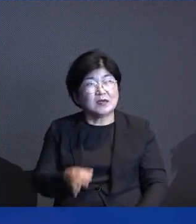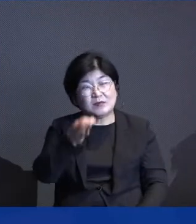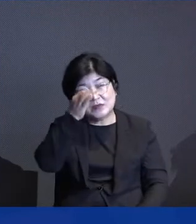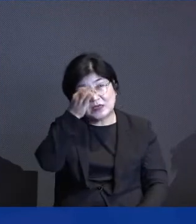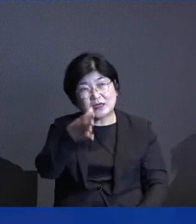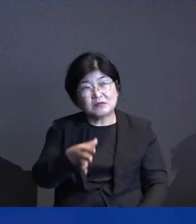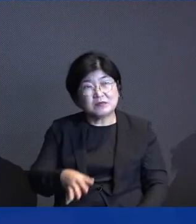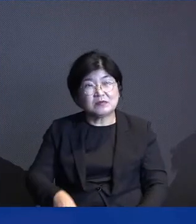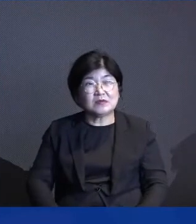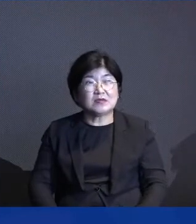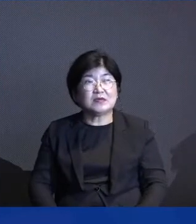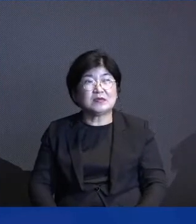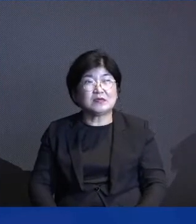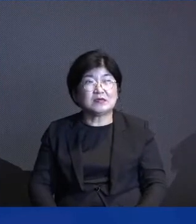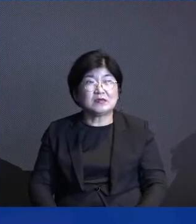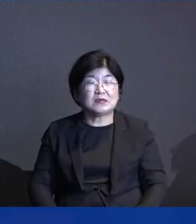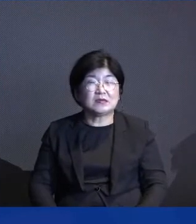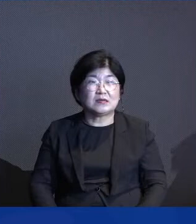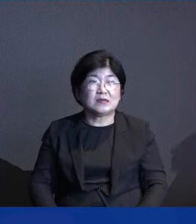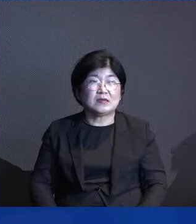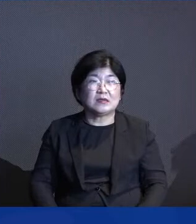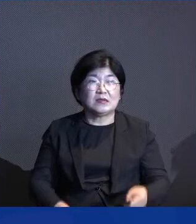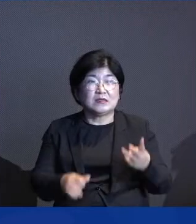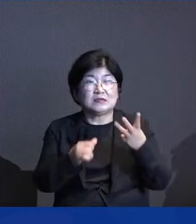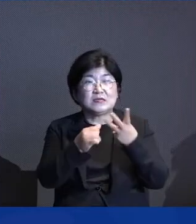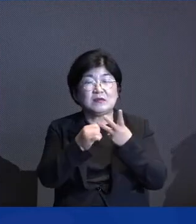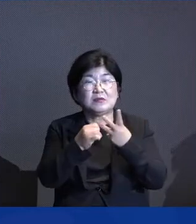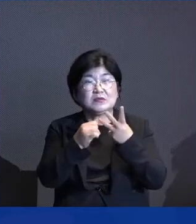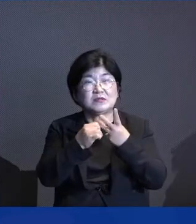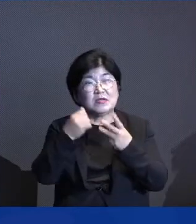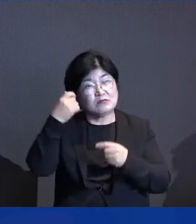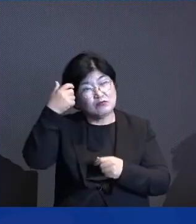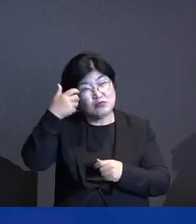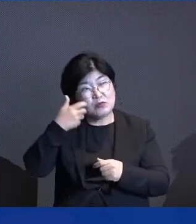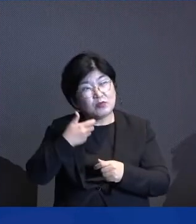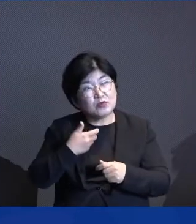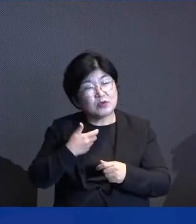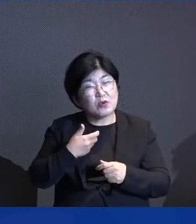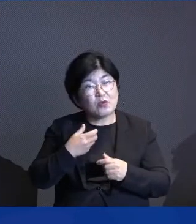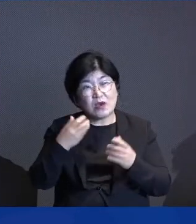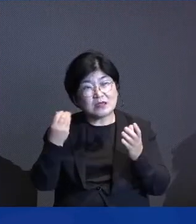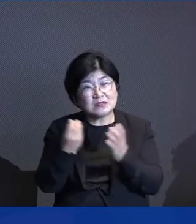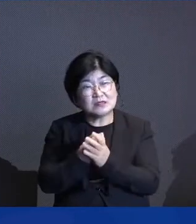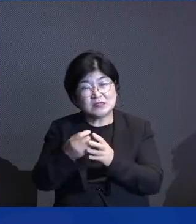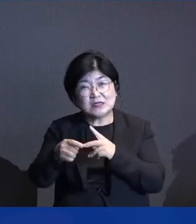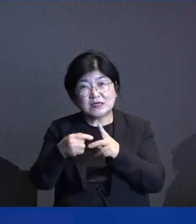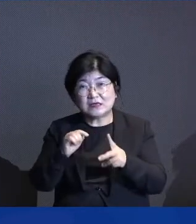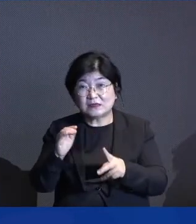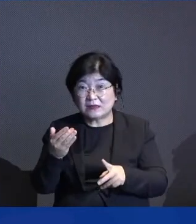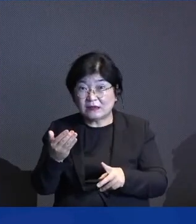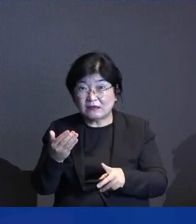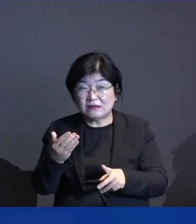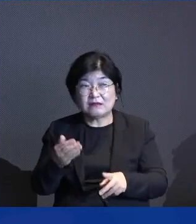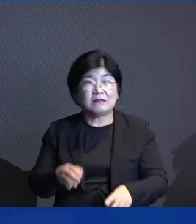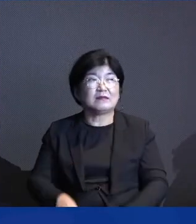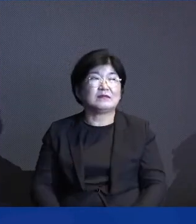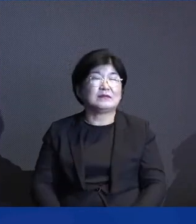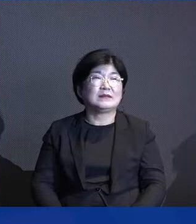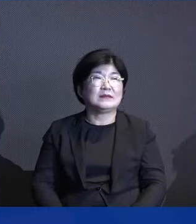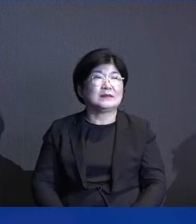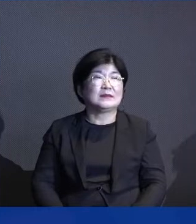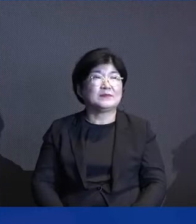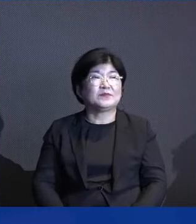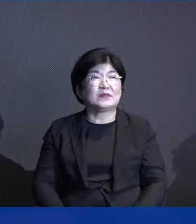of didn't catch the third question. So would you mind repeating the third question? No problem. It was related to